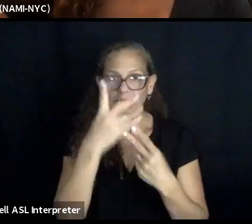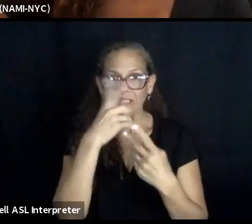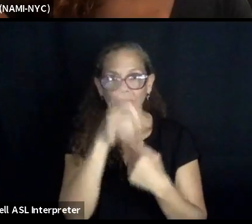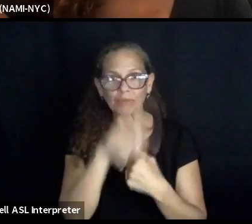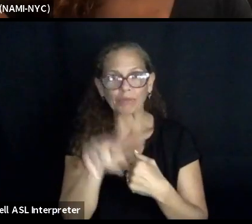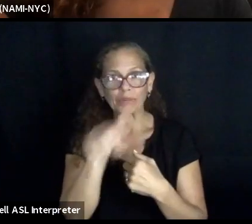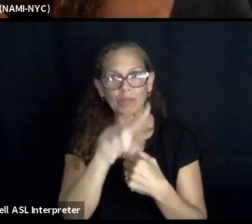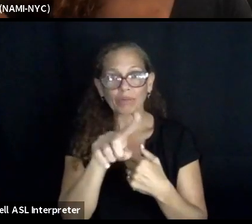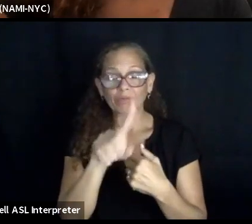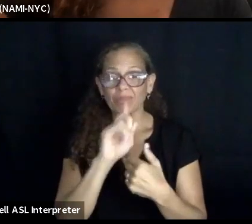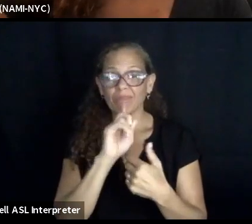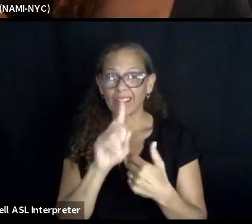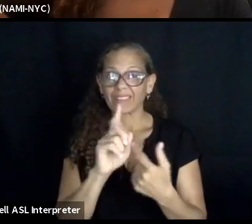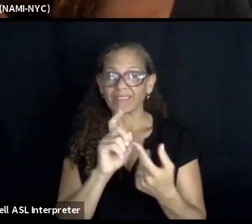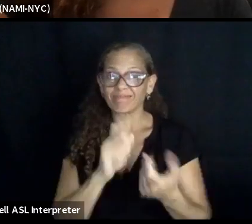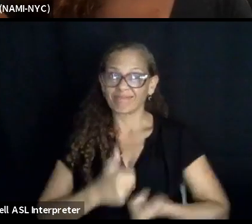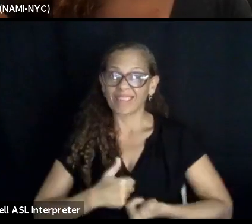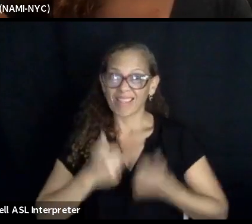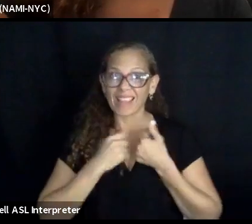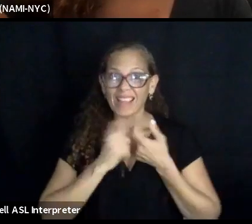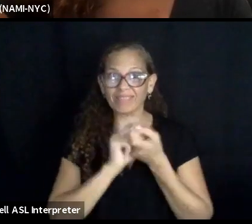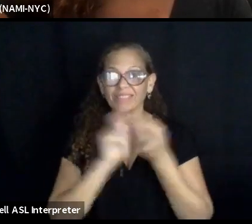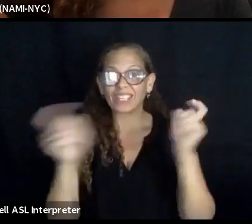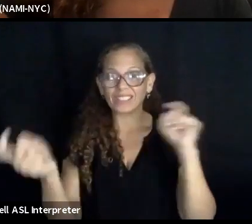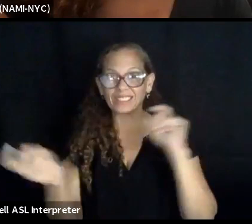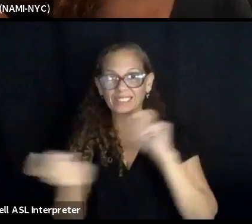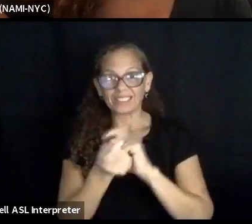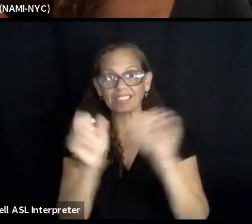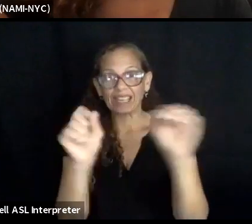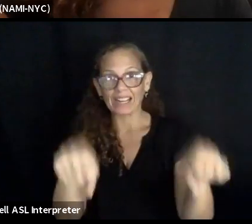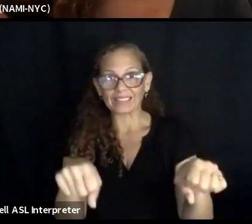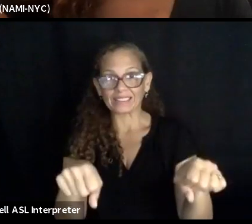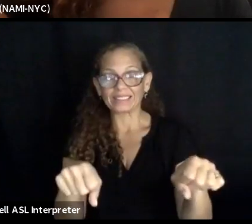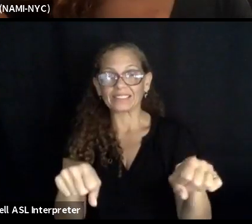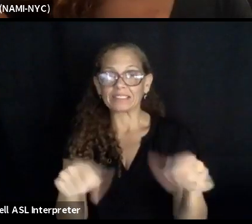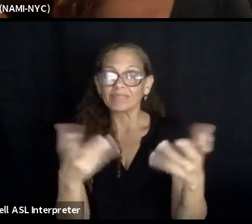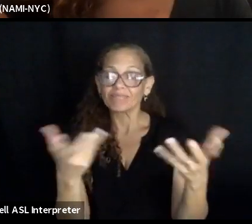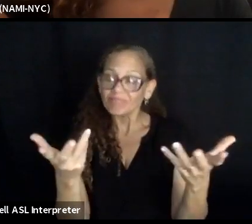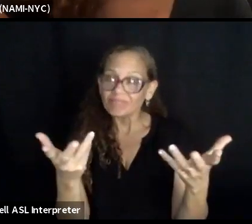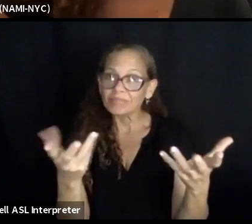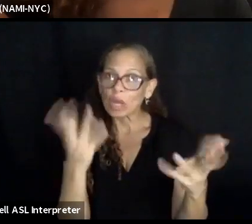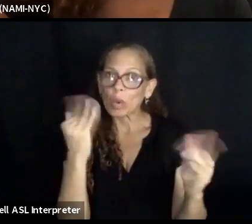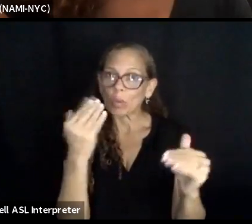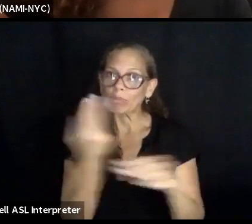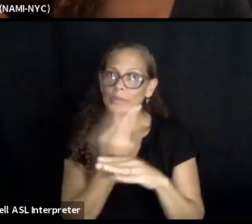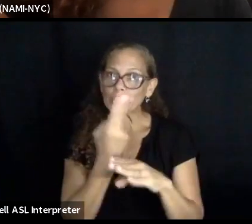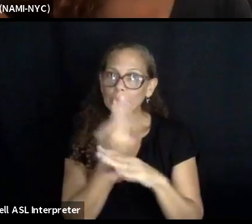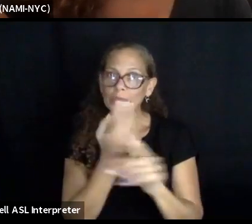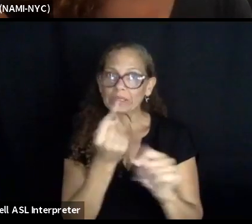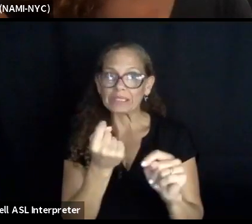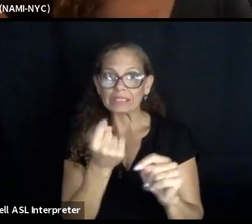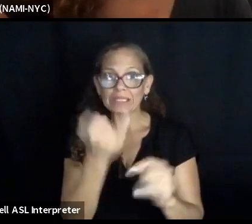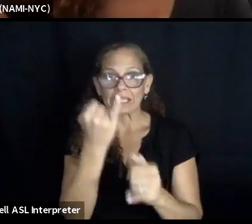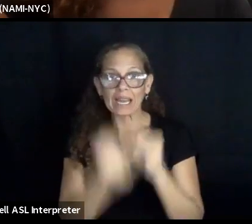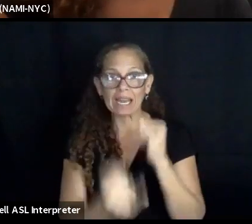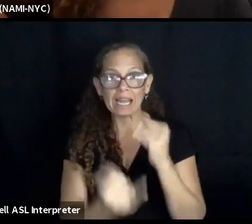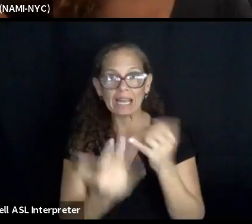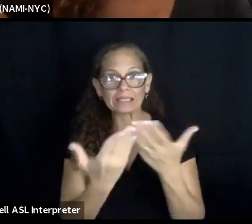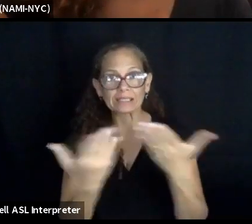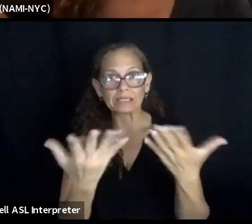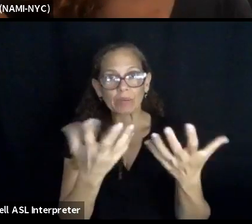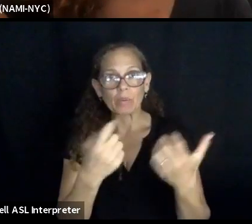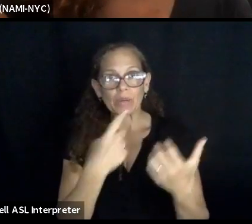change your life. So I hope that you will consider it if you haven't already. And I guess the last thing I want to say is